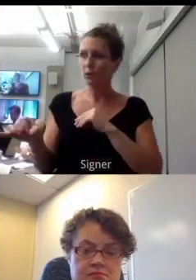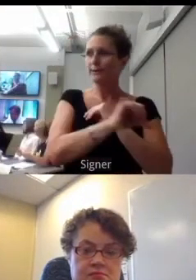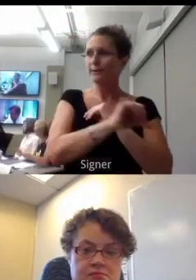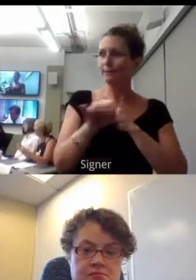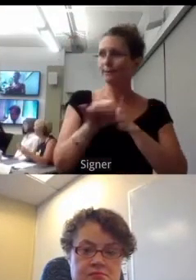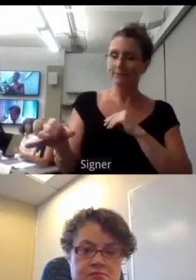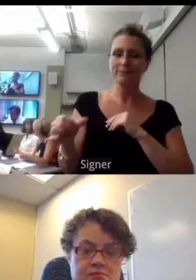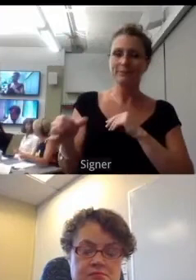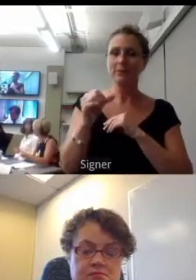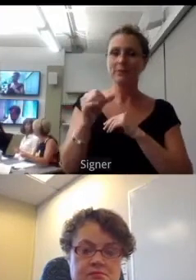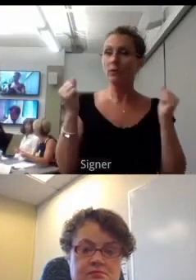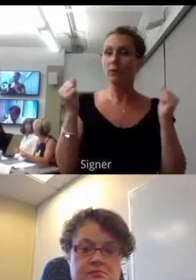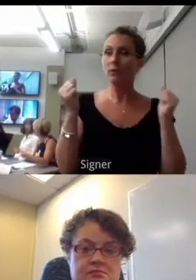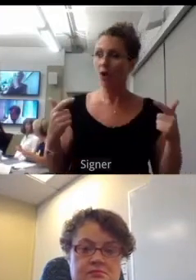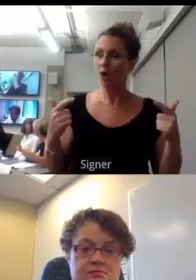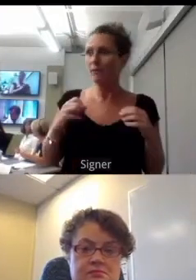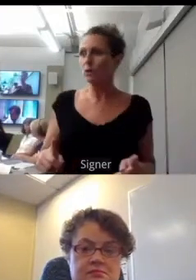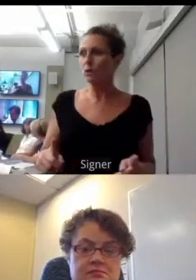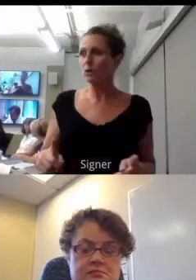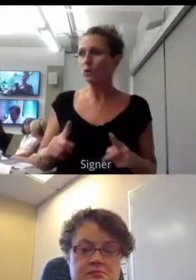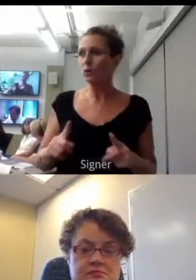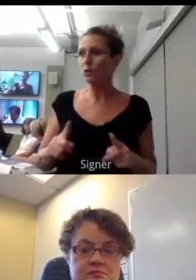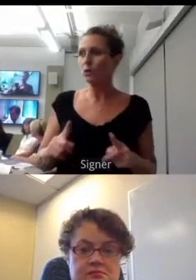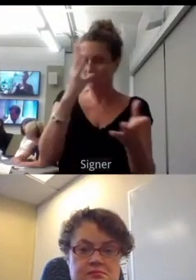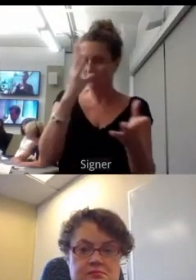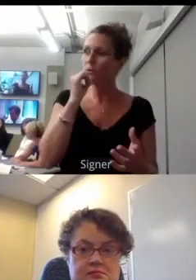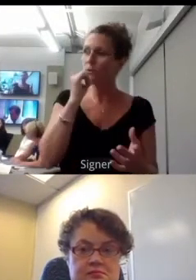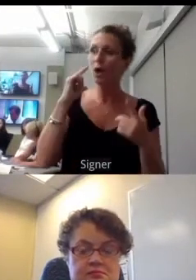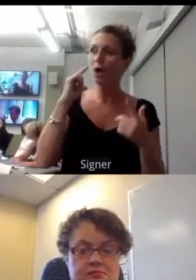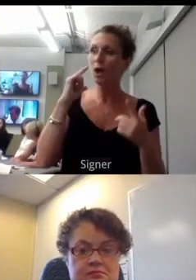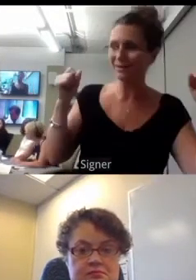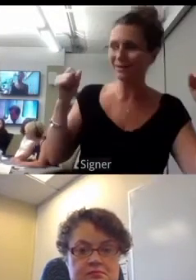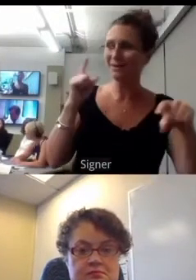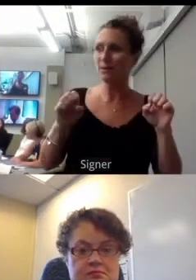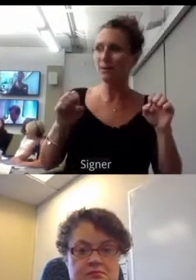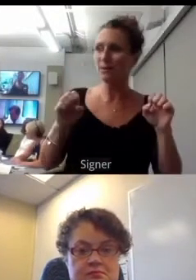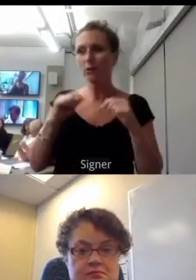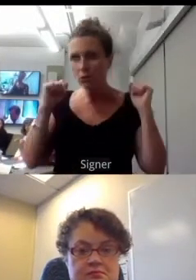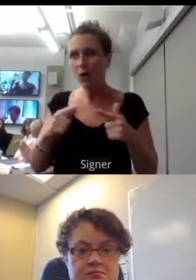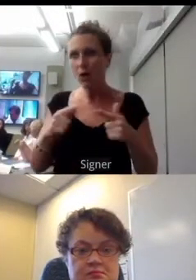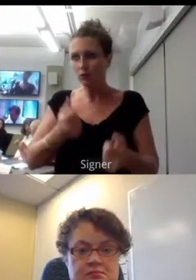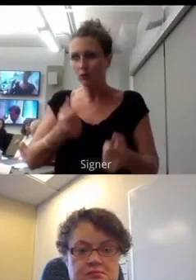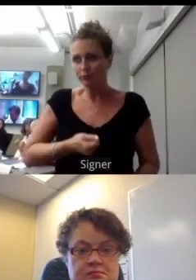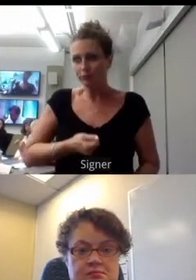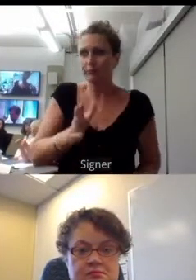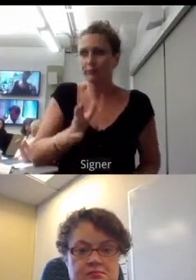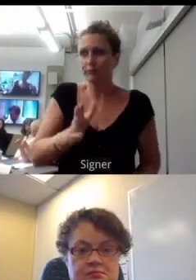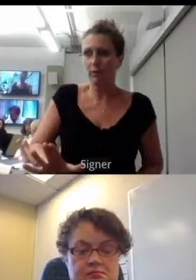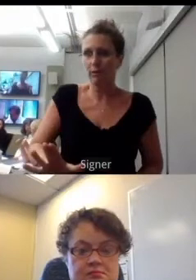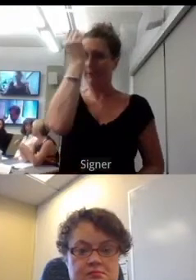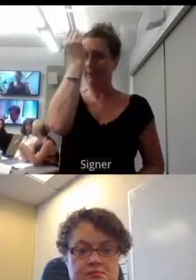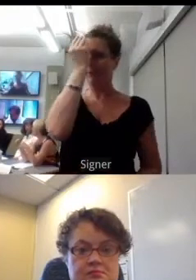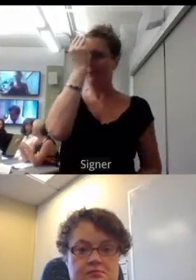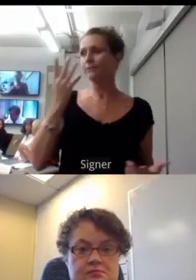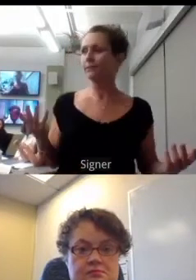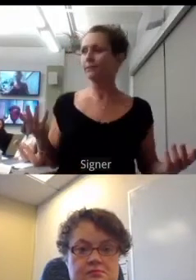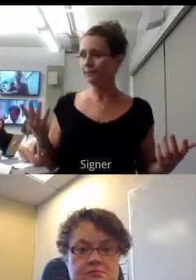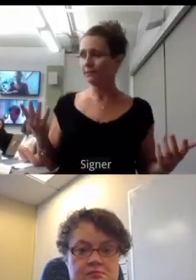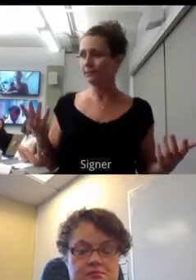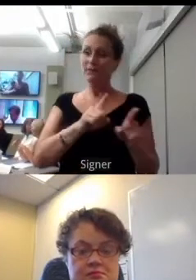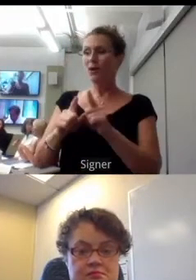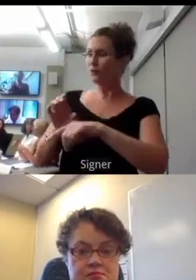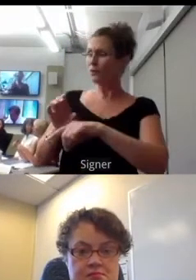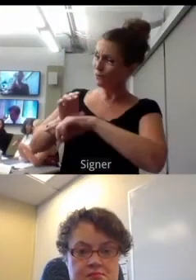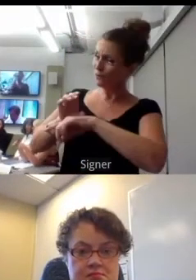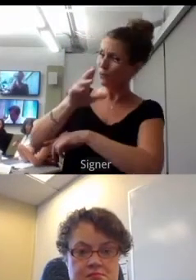loudest. But the commissioner itself, I could see it holding the government's feet to the fire. So we all pay attention when there's a report that comes